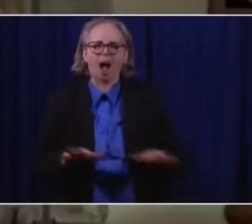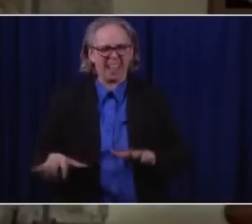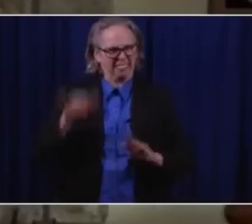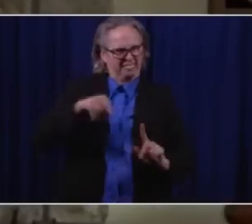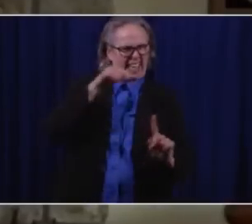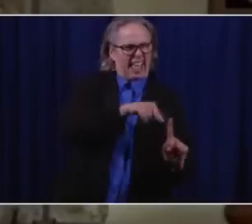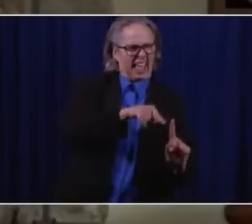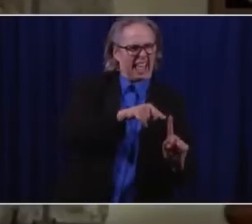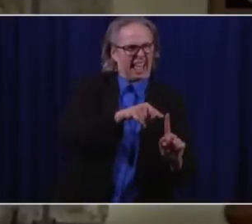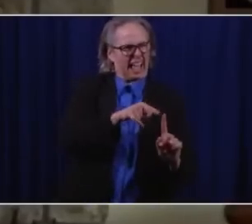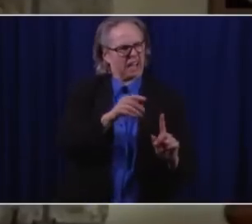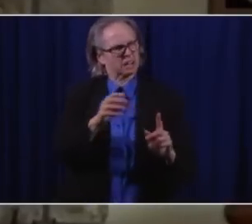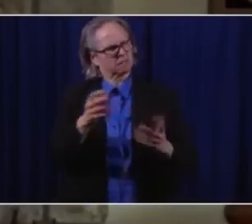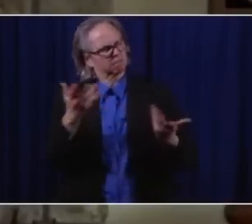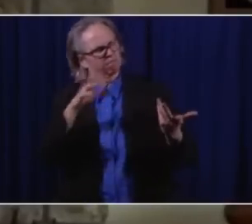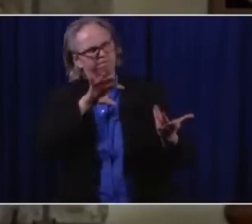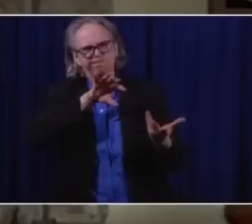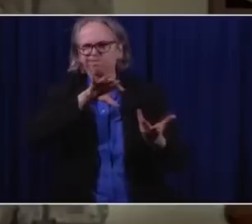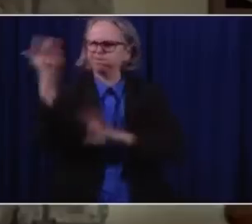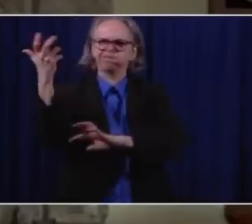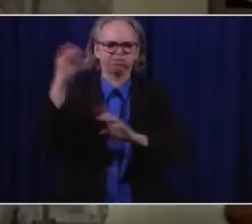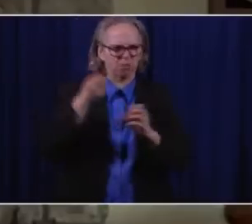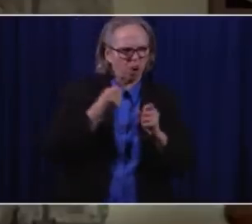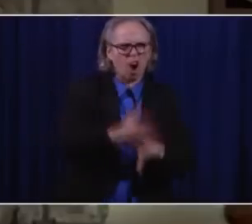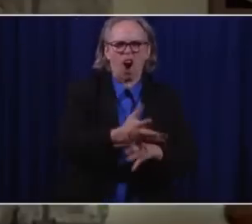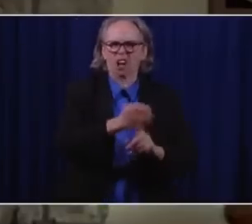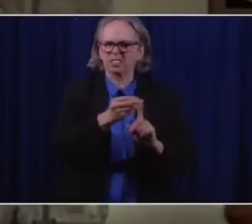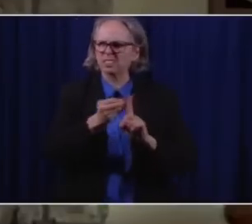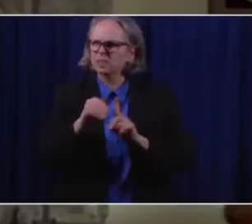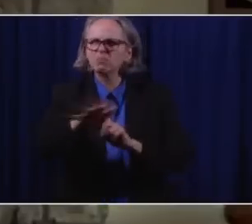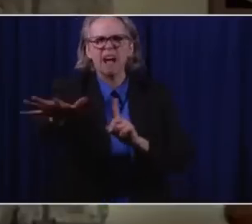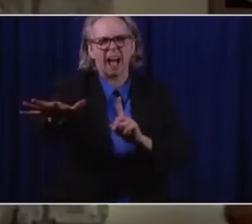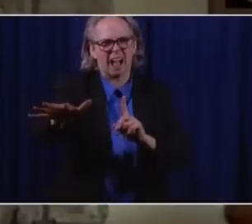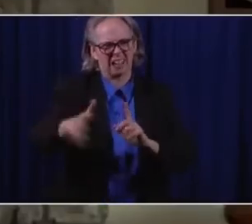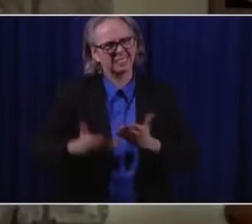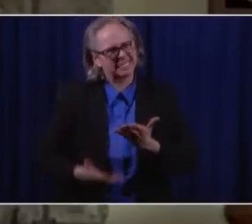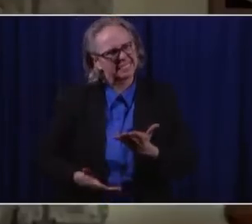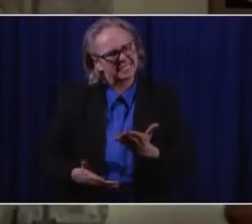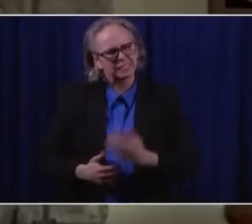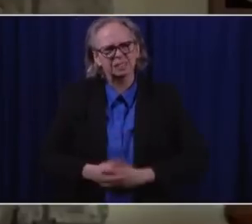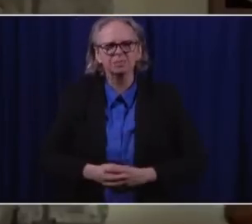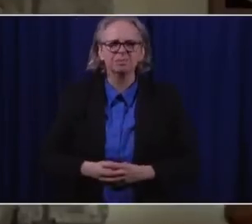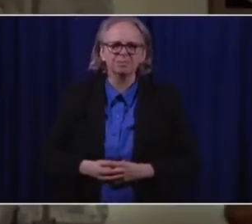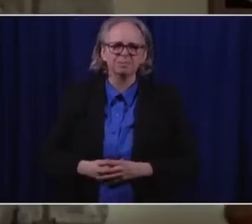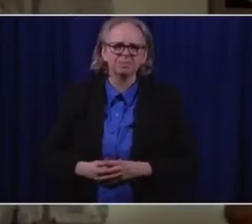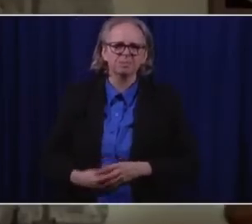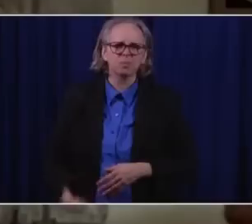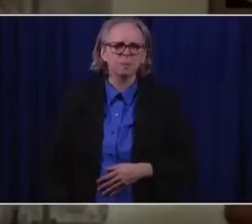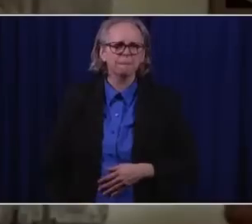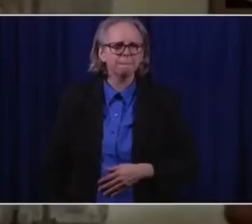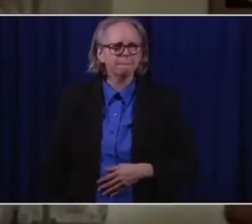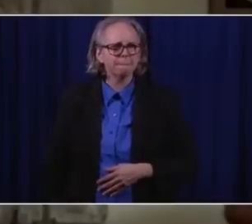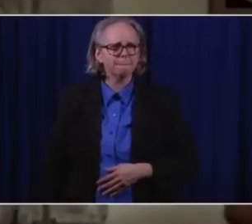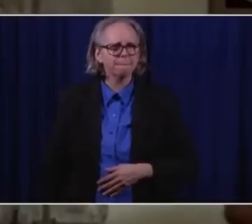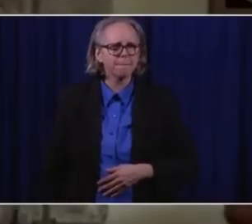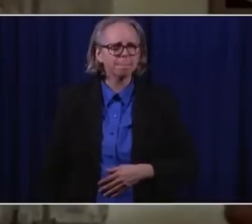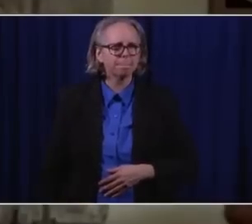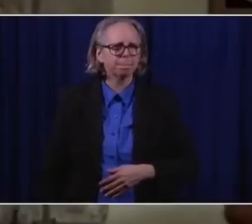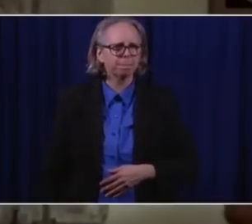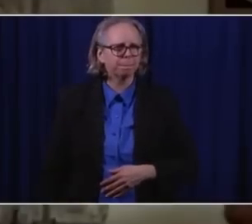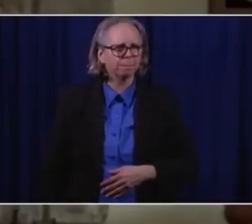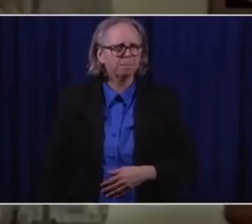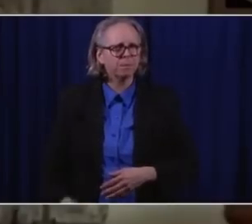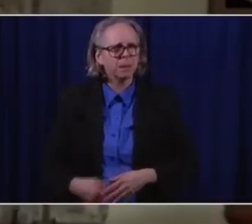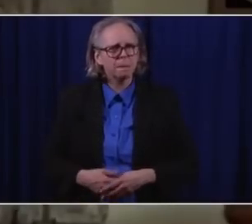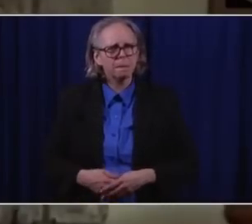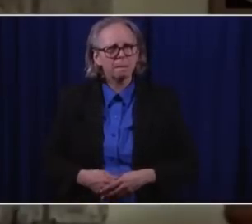friends. And I can tell you that when they many times do not perceive